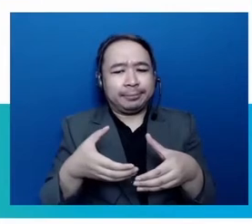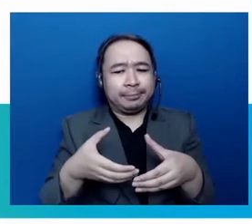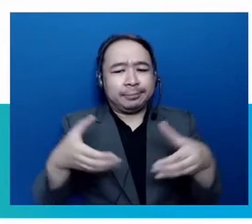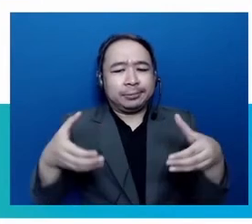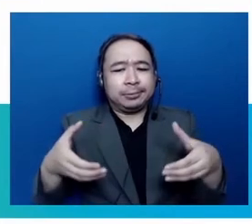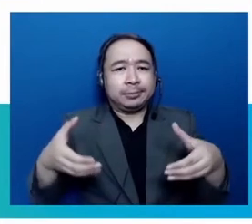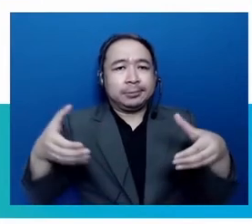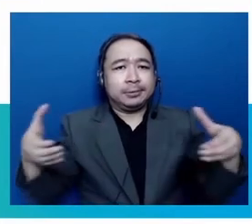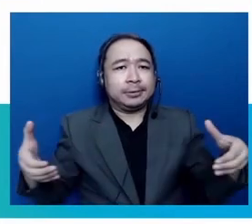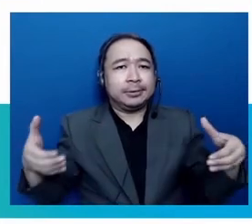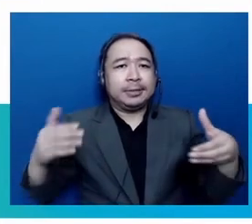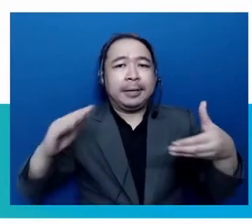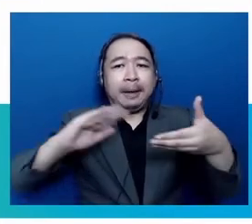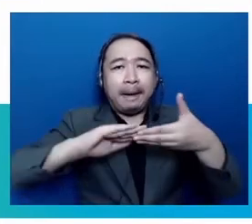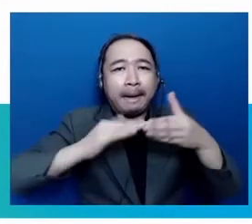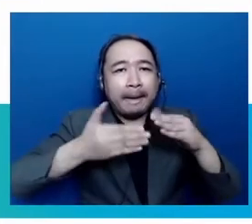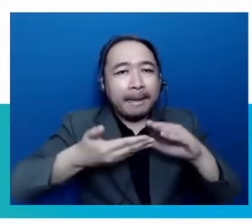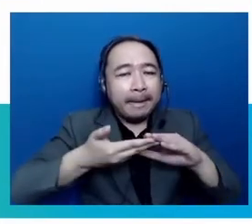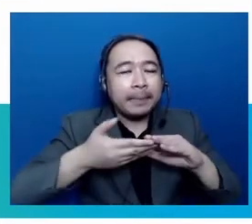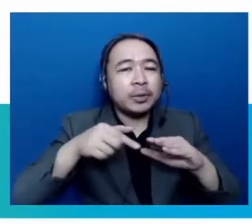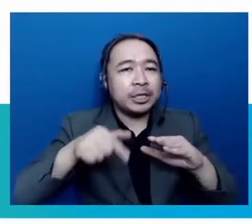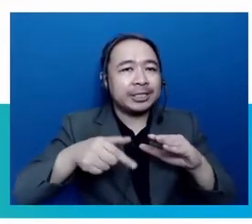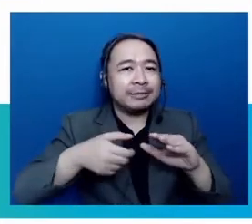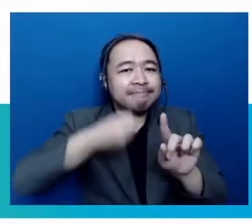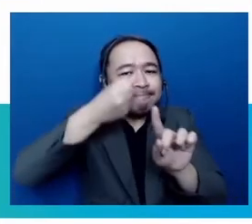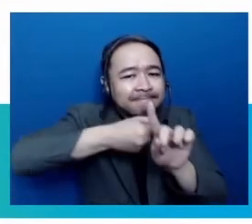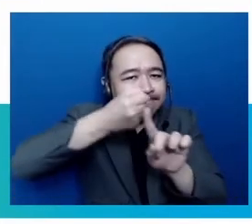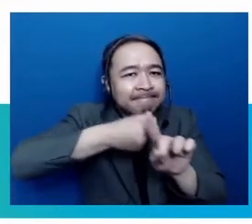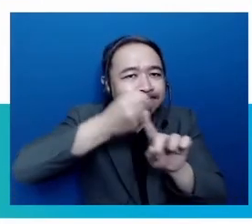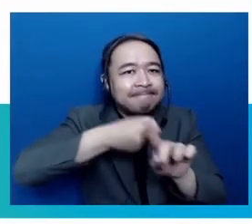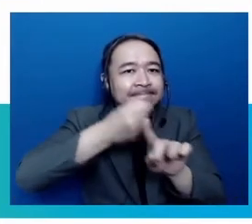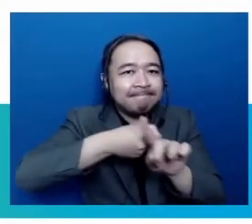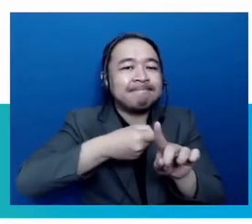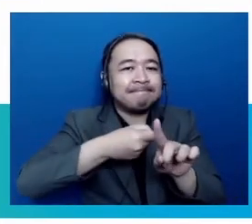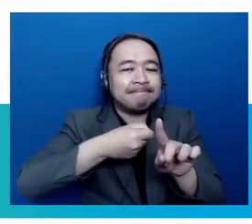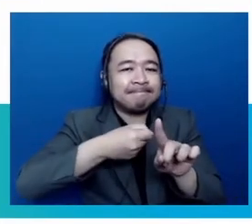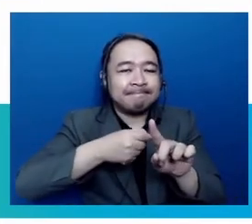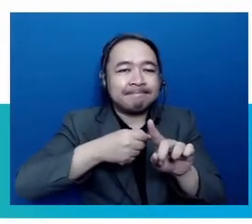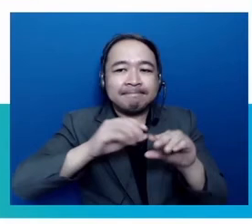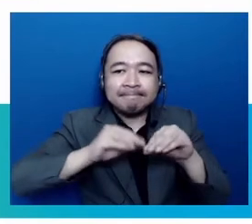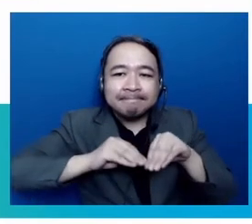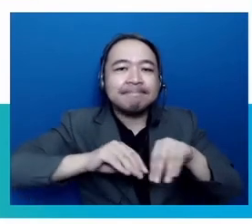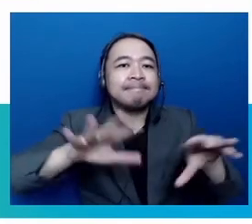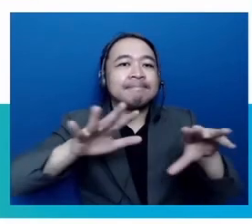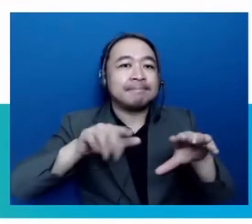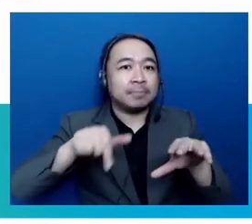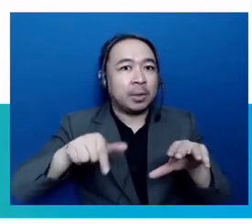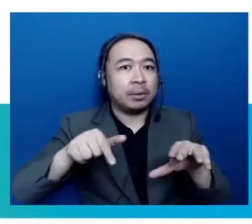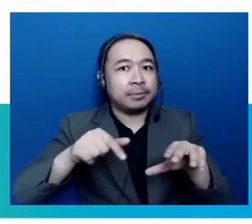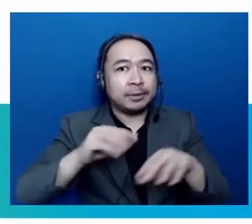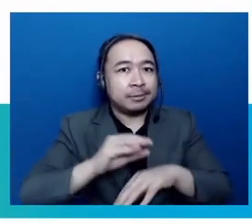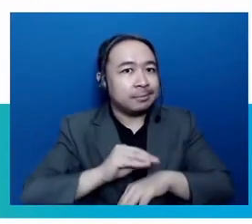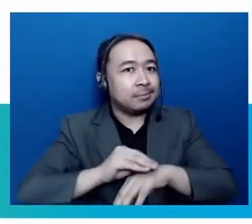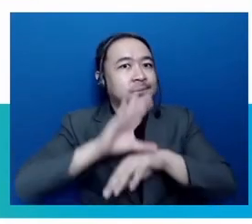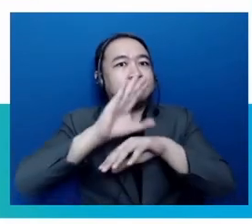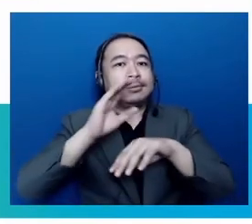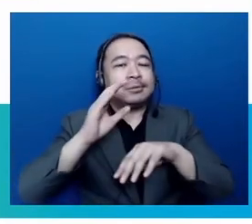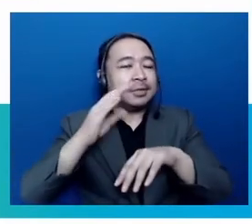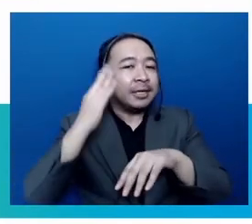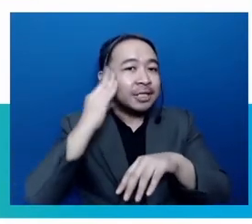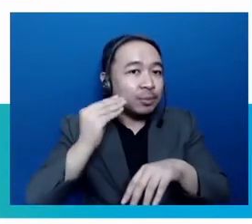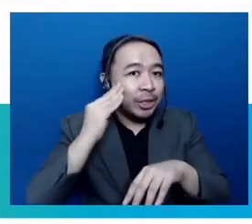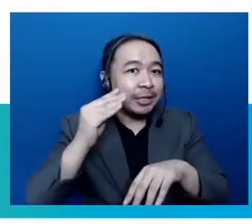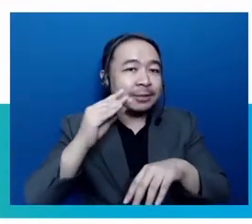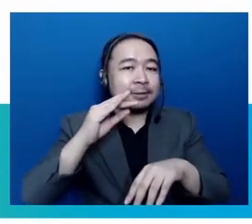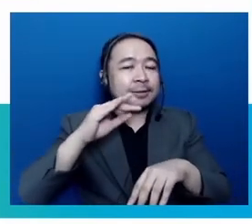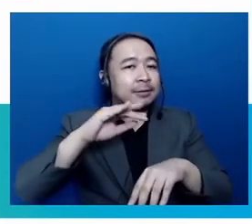community champions who have gained enough experience and technical expertise to be